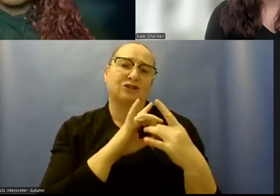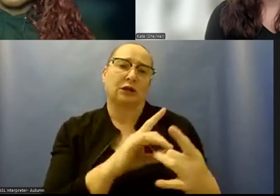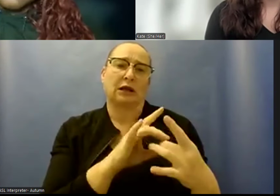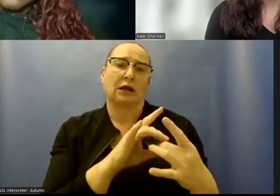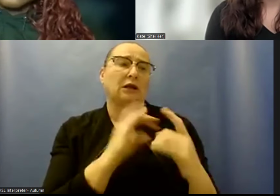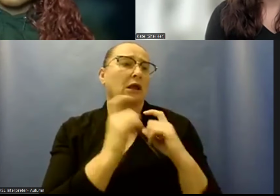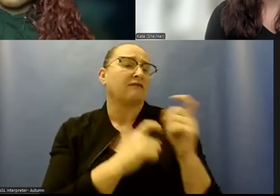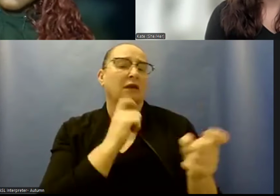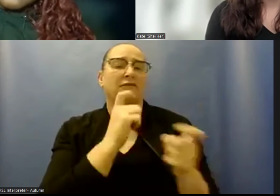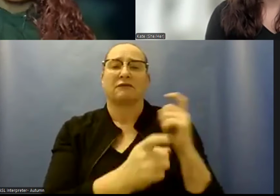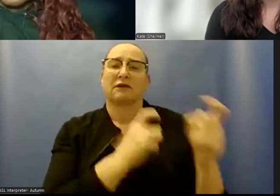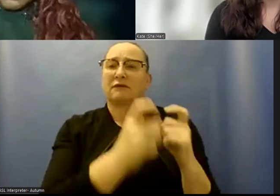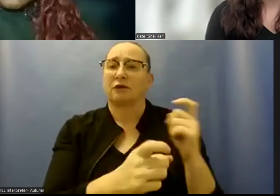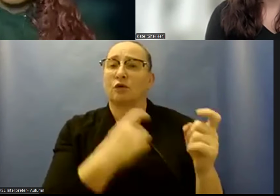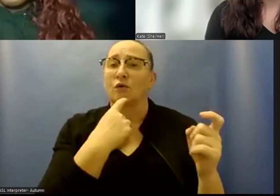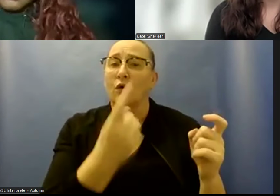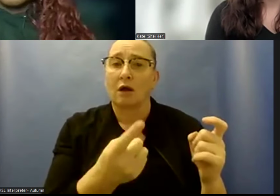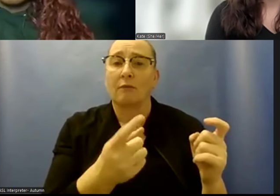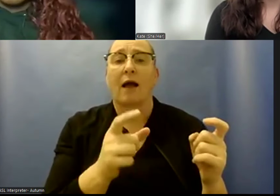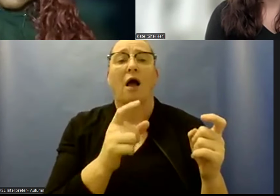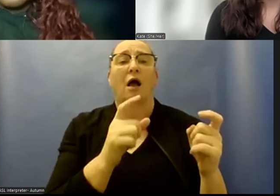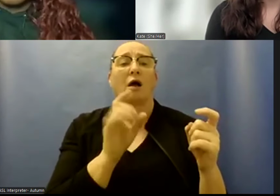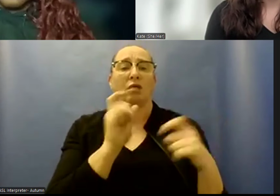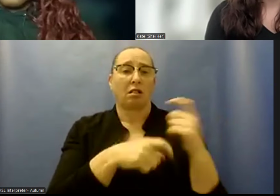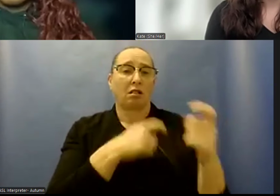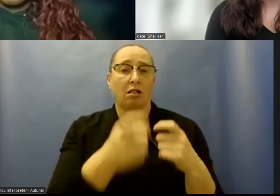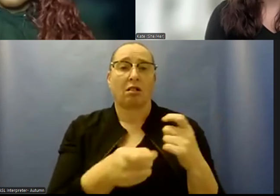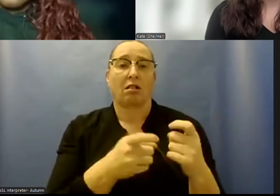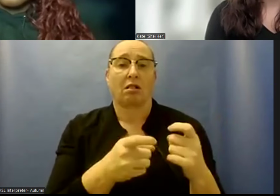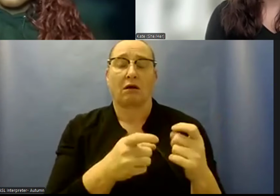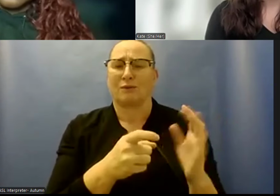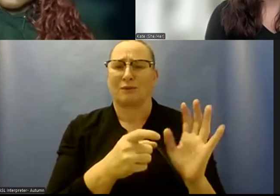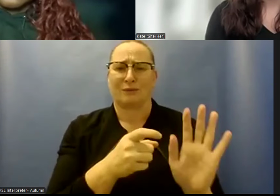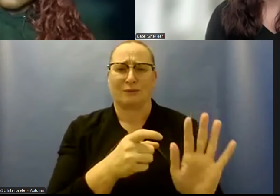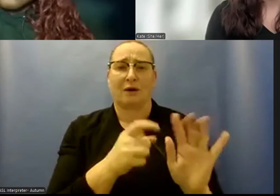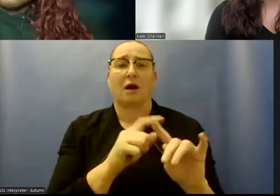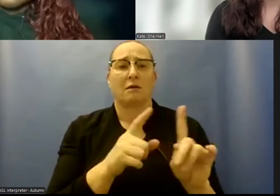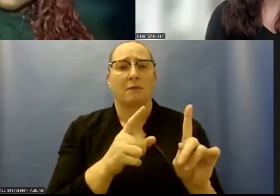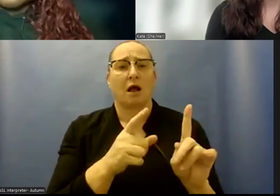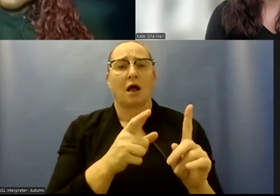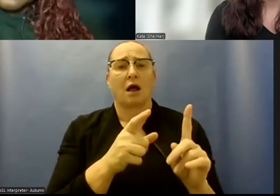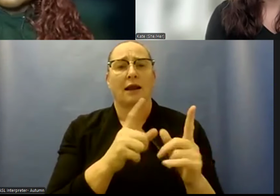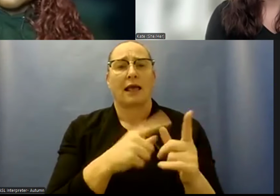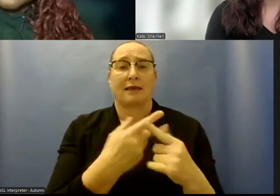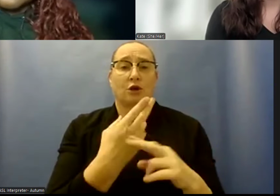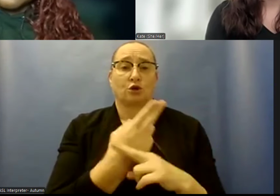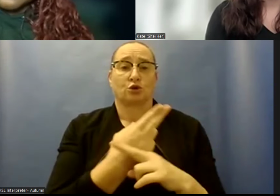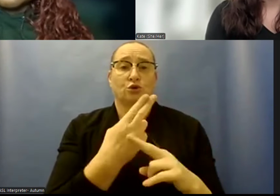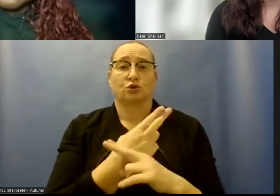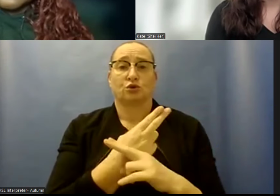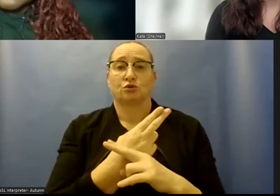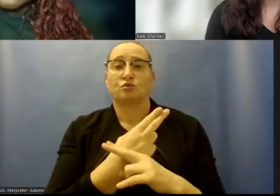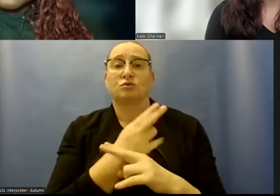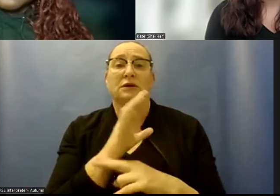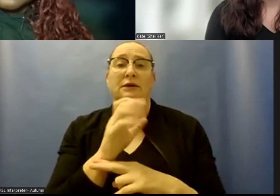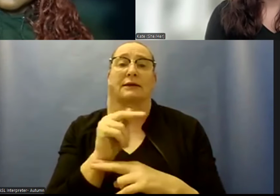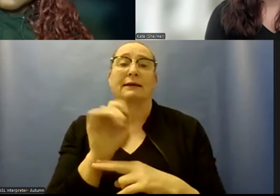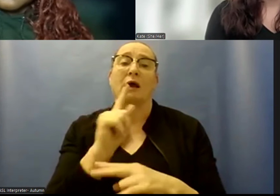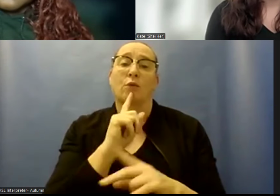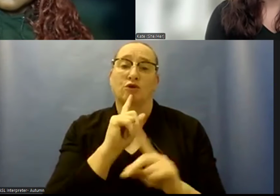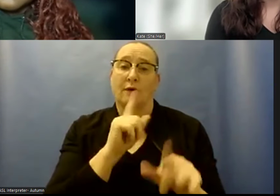Y'all talked about it earlier with Alexis questions, form of love bombing. But and then using and Kat, I want you to answer